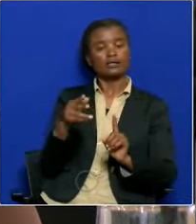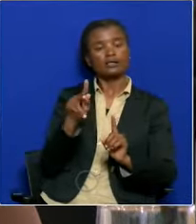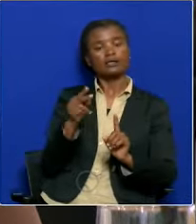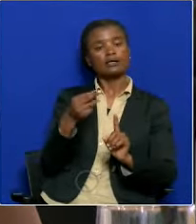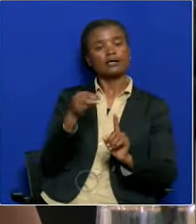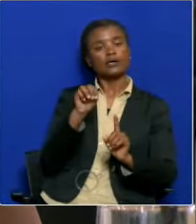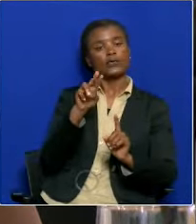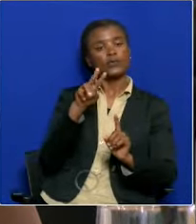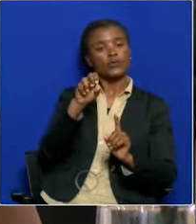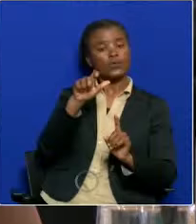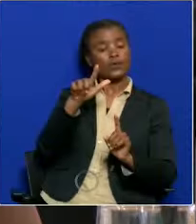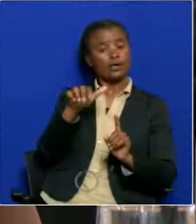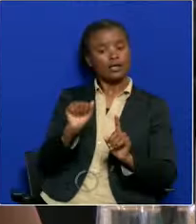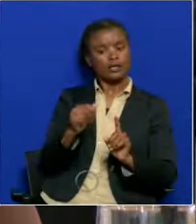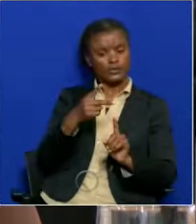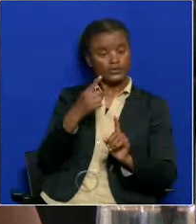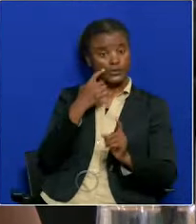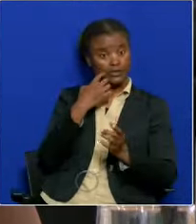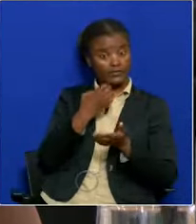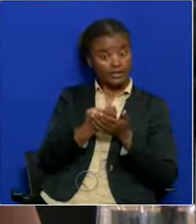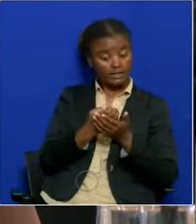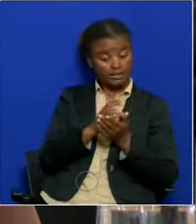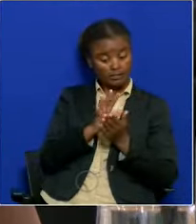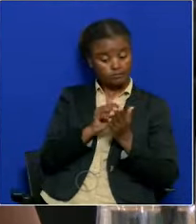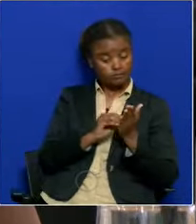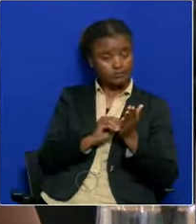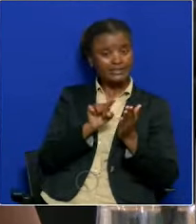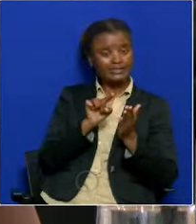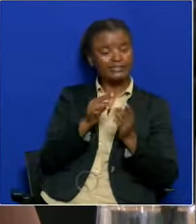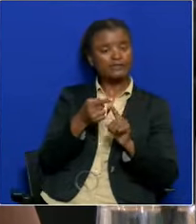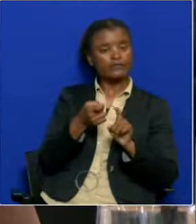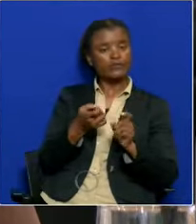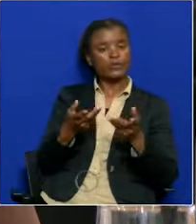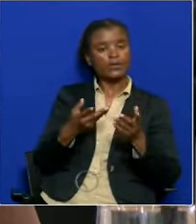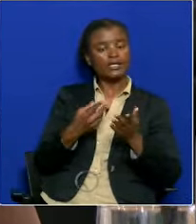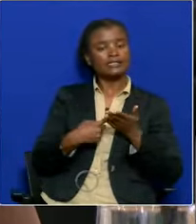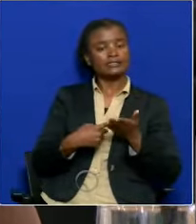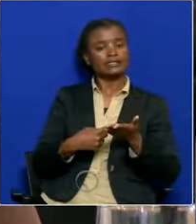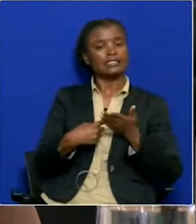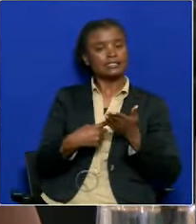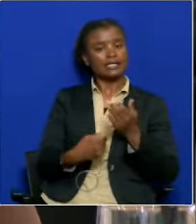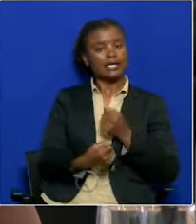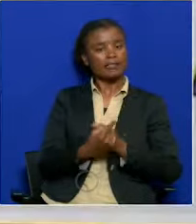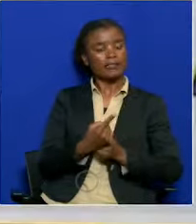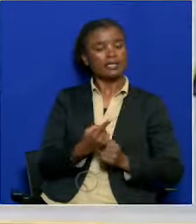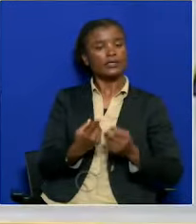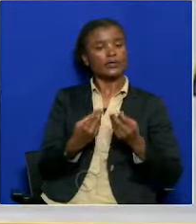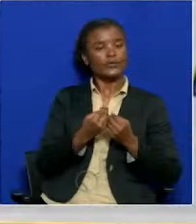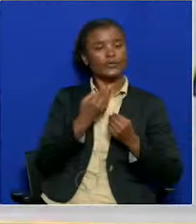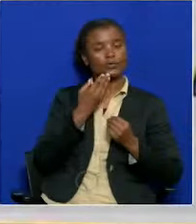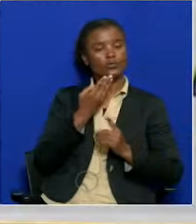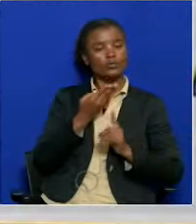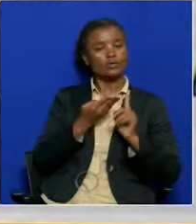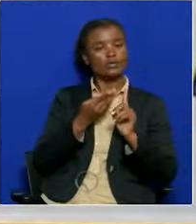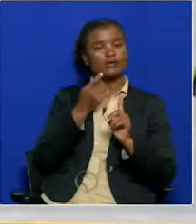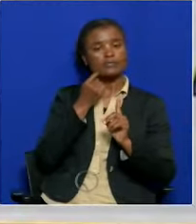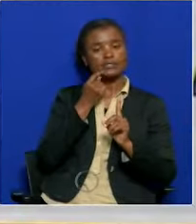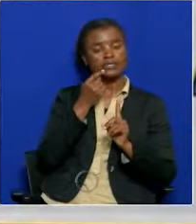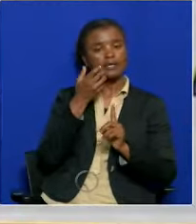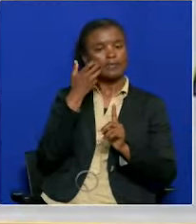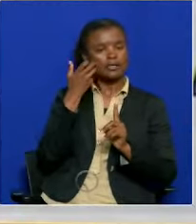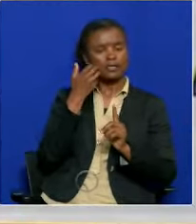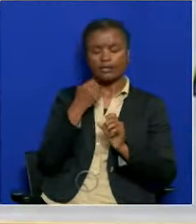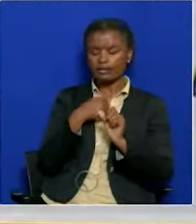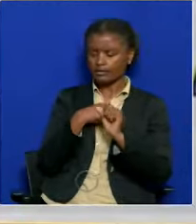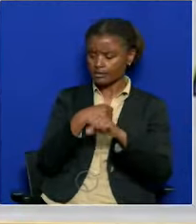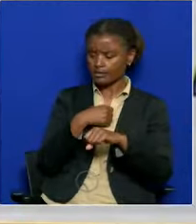here, that stems from a discussion, an exchange you had with Mr. Matlala. Exactly. Mr.